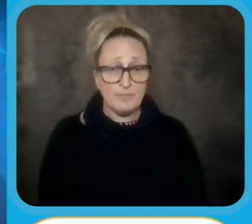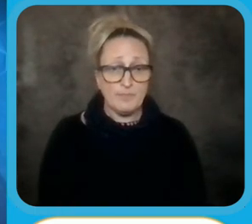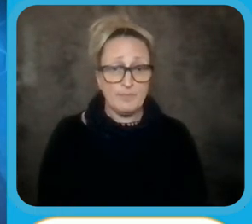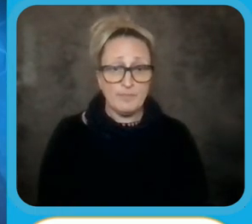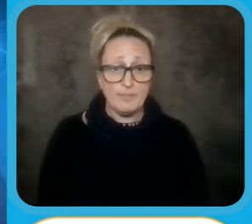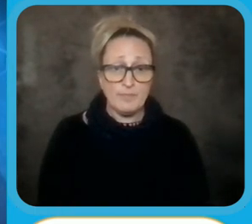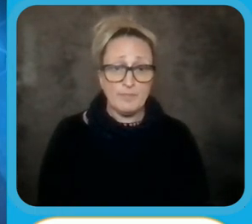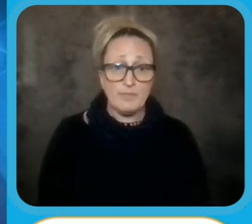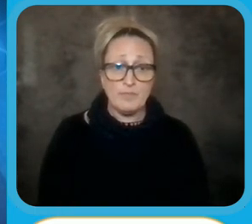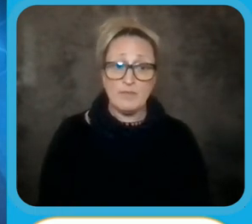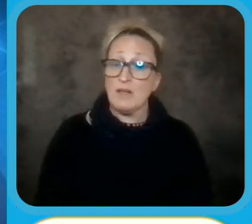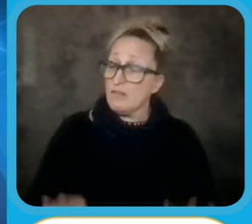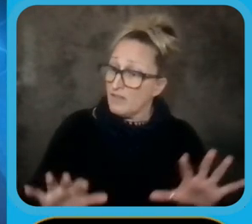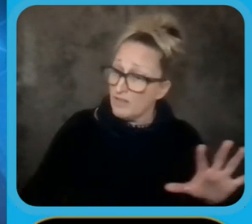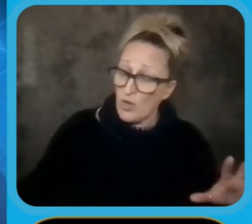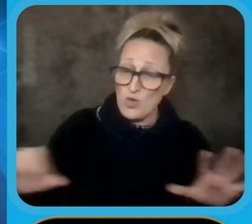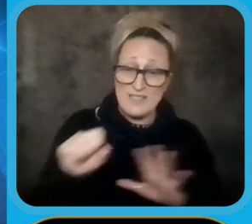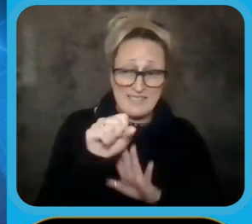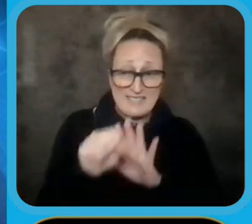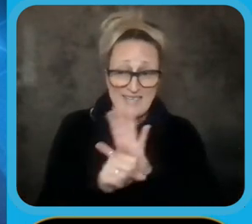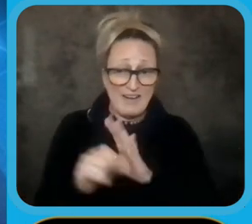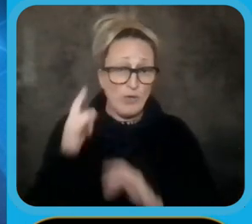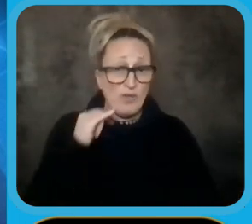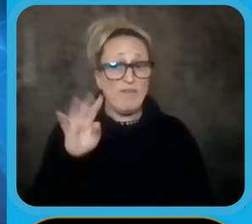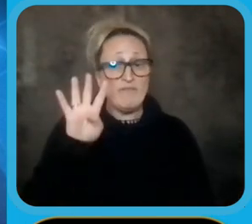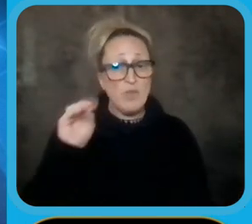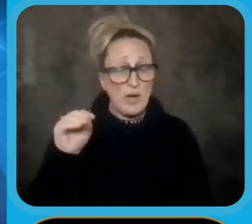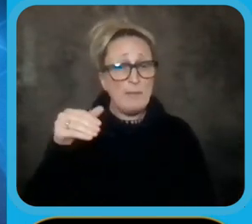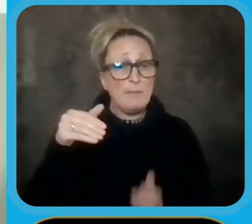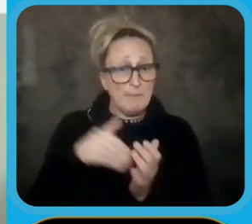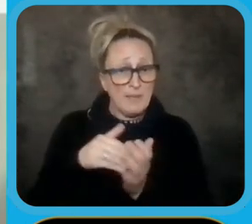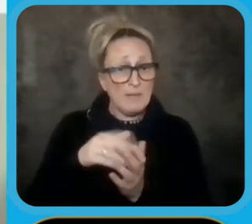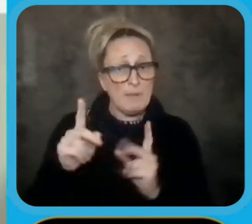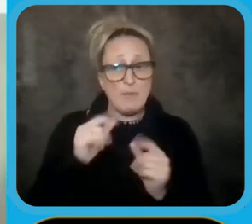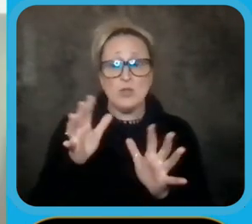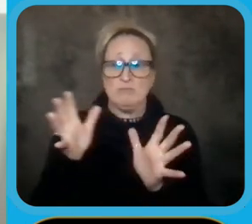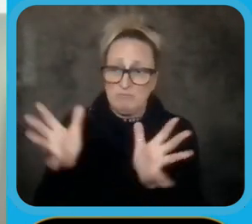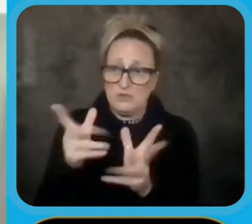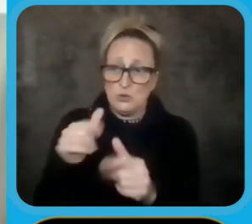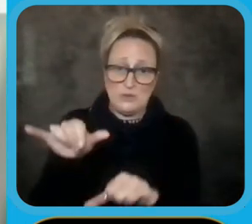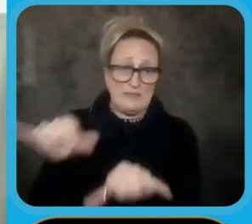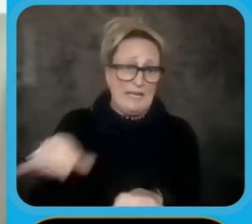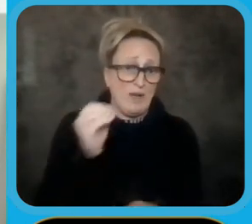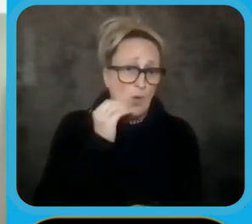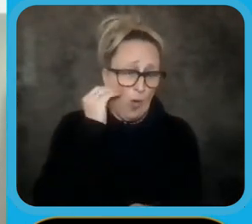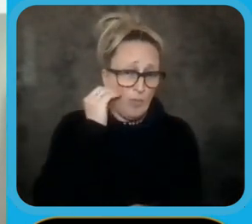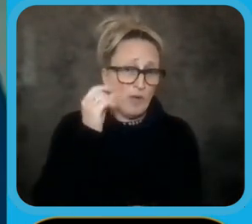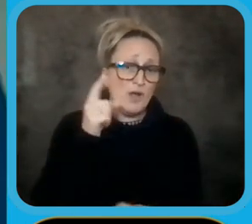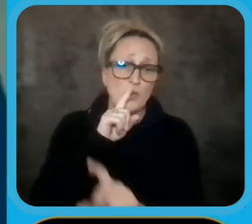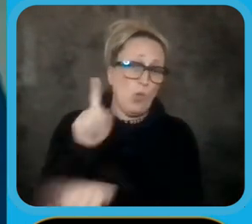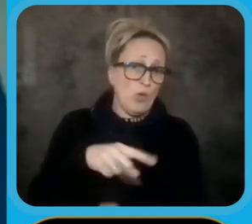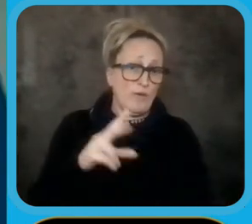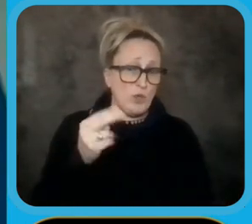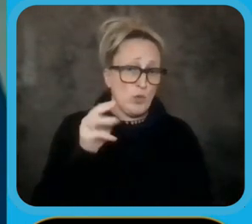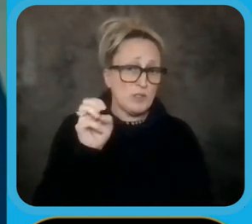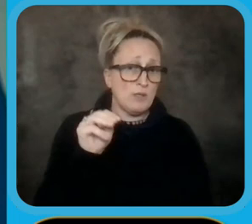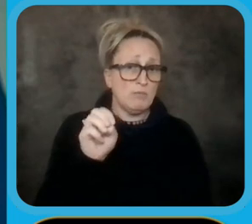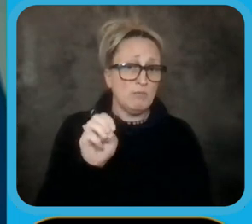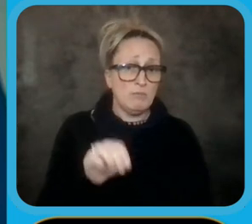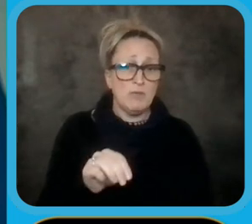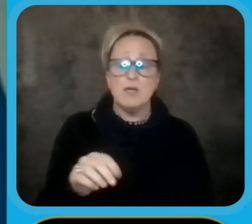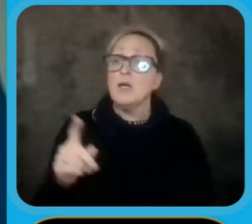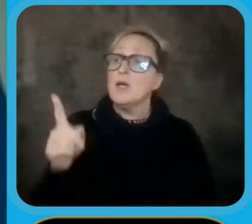The entire state of California, 40 million people now urged to stay at home under Governor Newsom's order. This is a moment we need to make